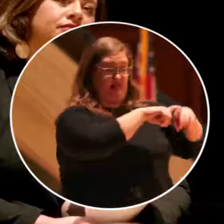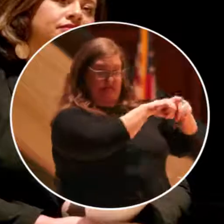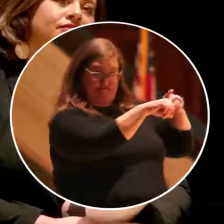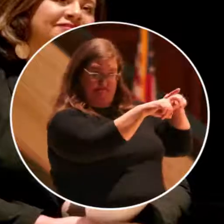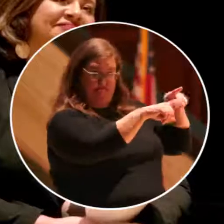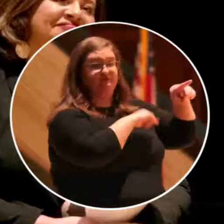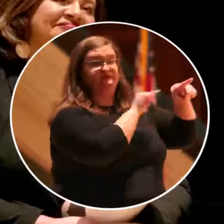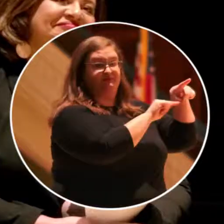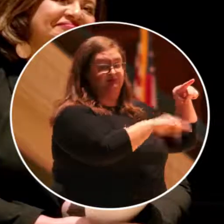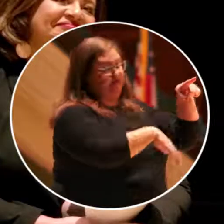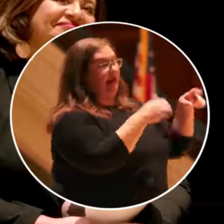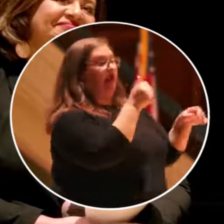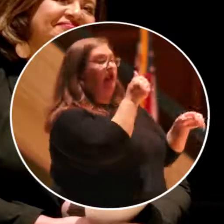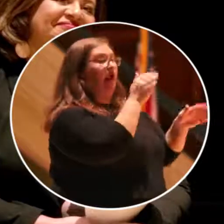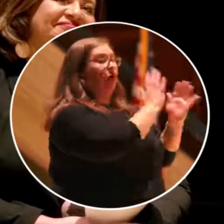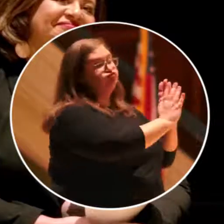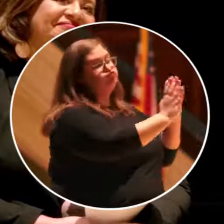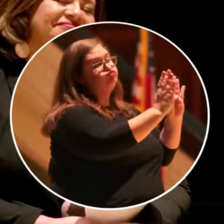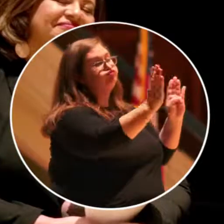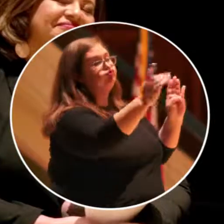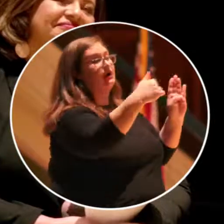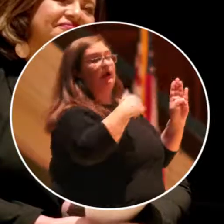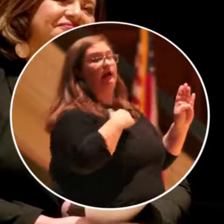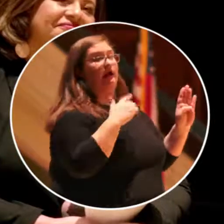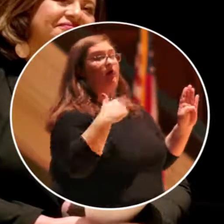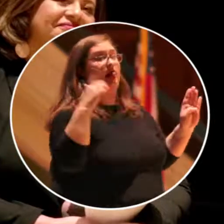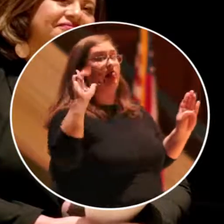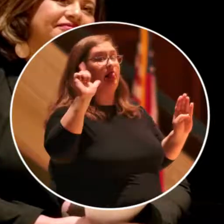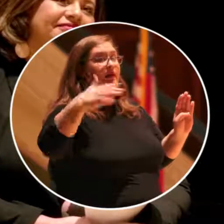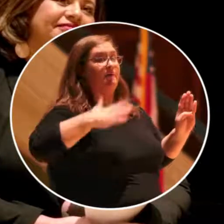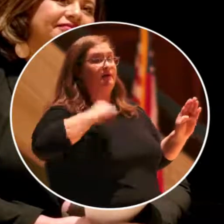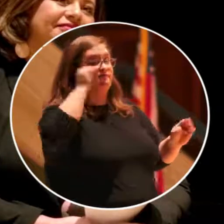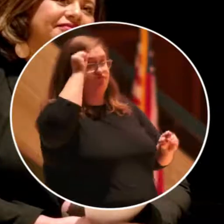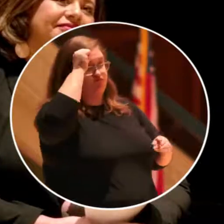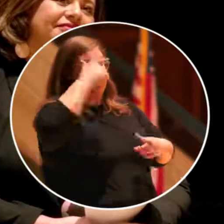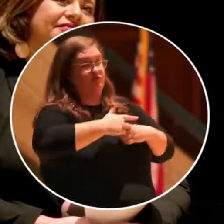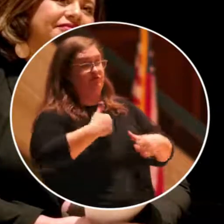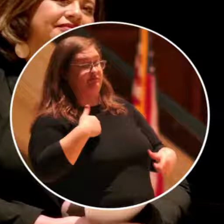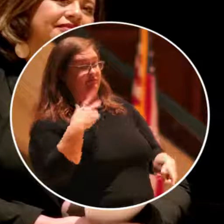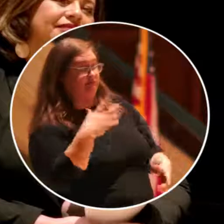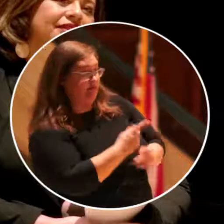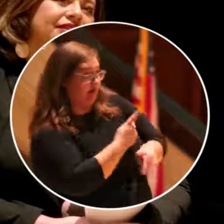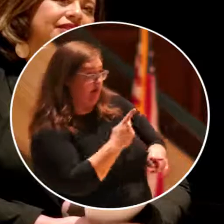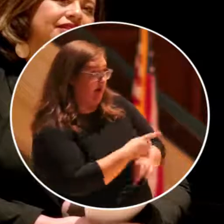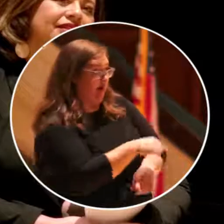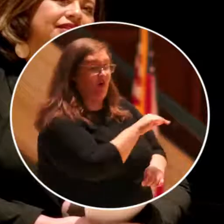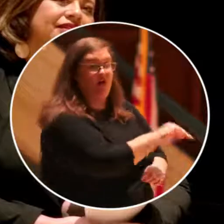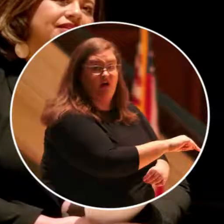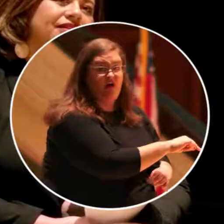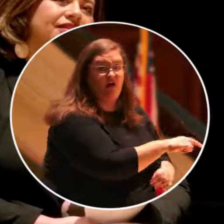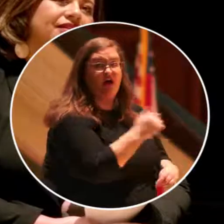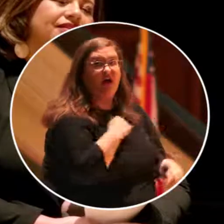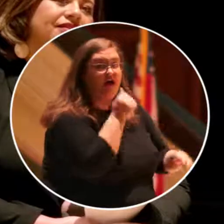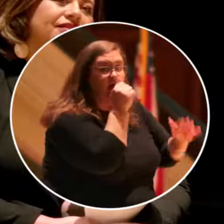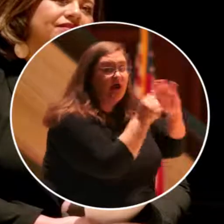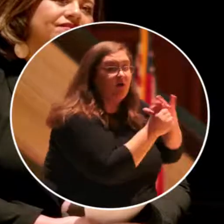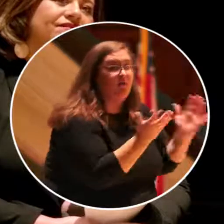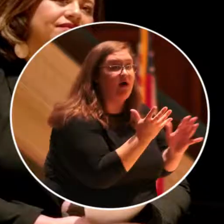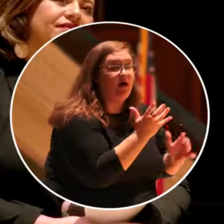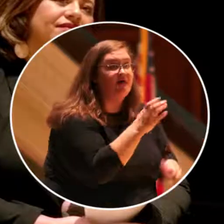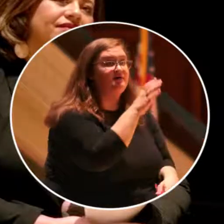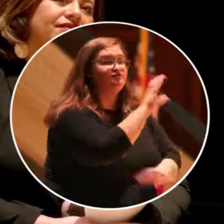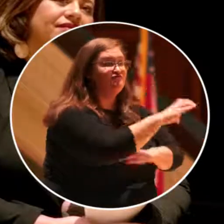gifts. Once, I found a composition notebook there, black and white marble, the